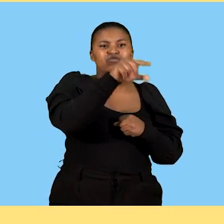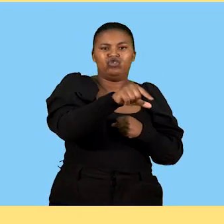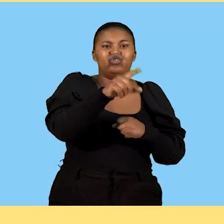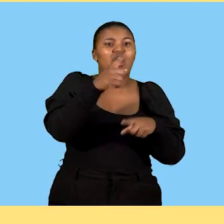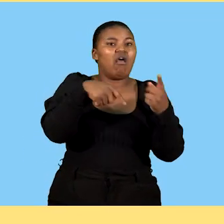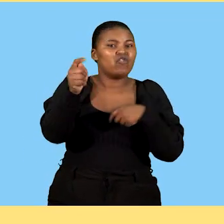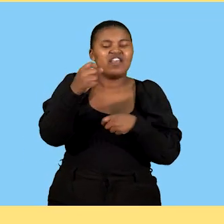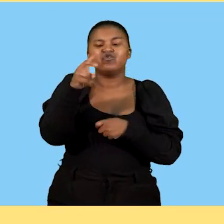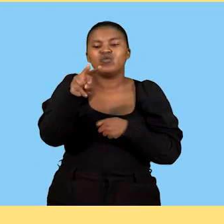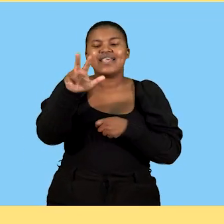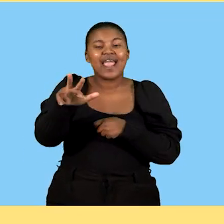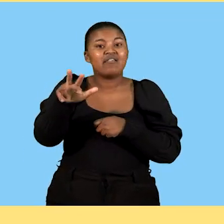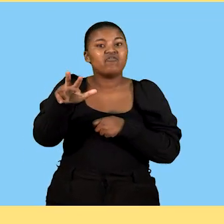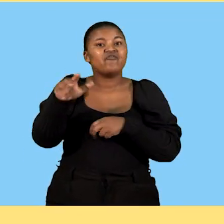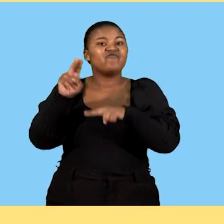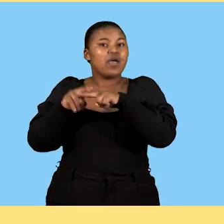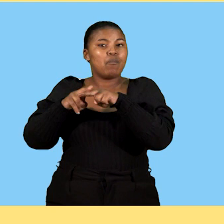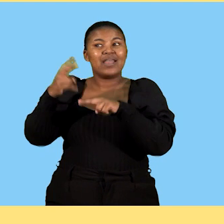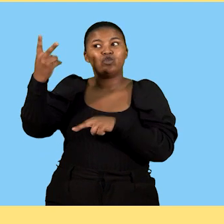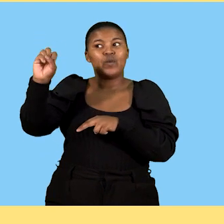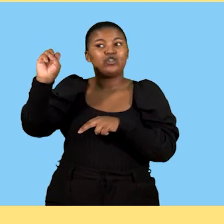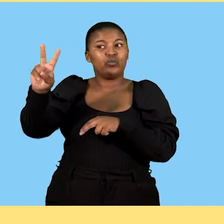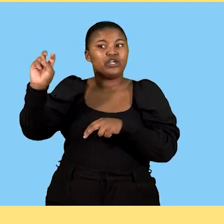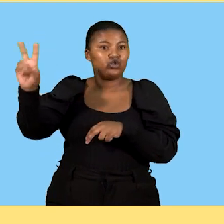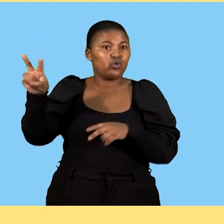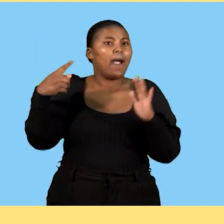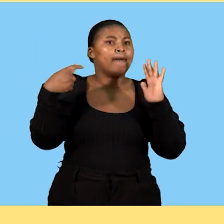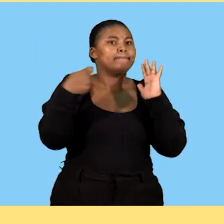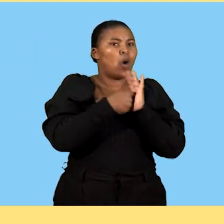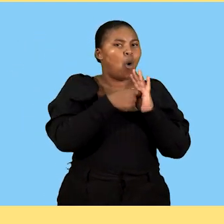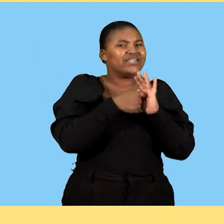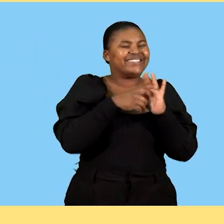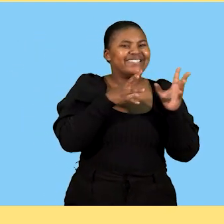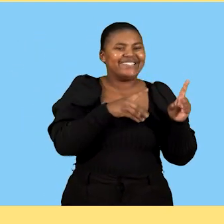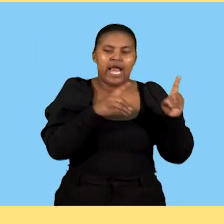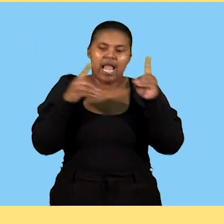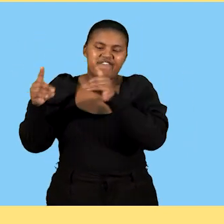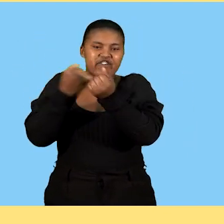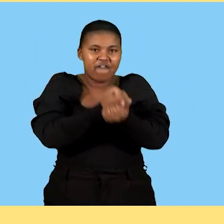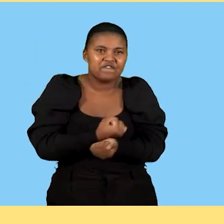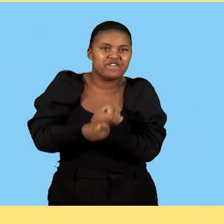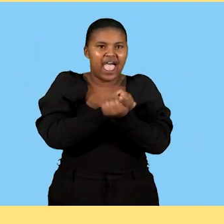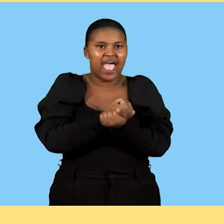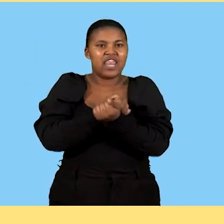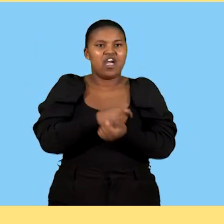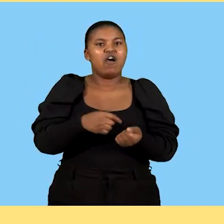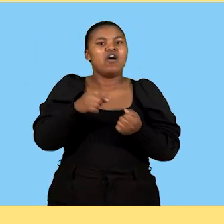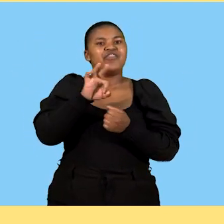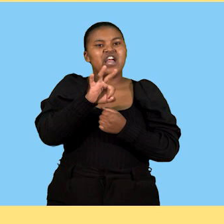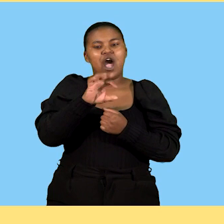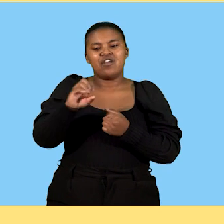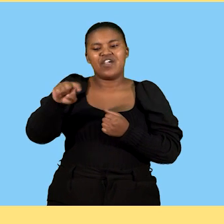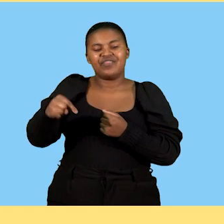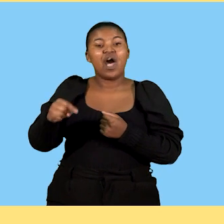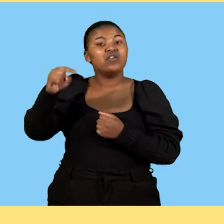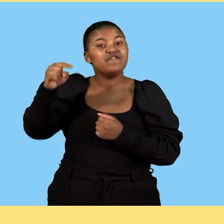28 February 2022. Bought a delivered van for 300,000 on 1 March 2021. Required,